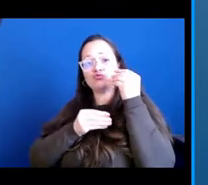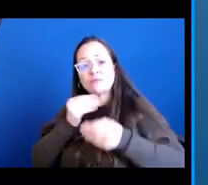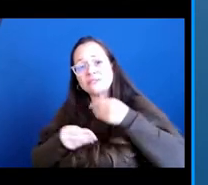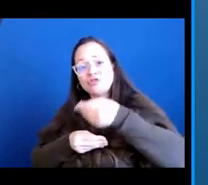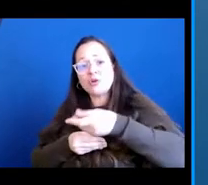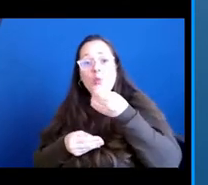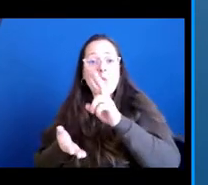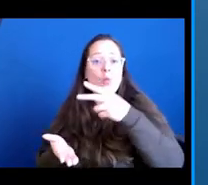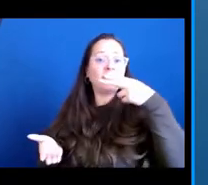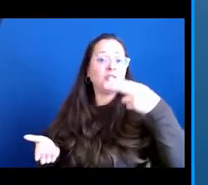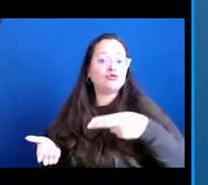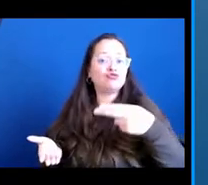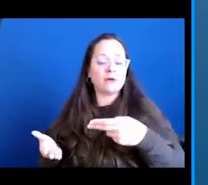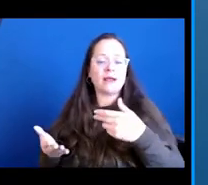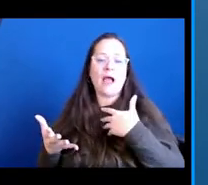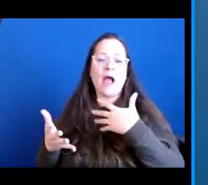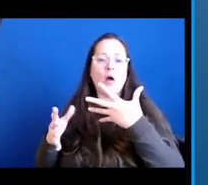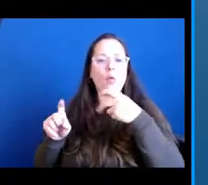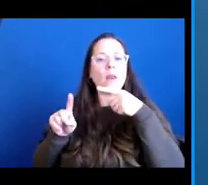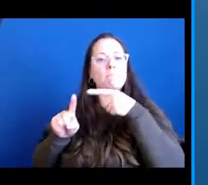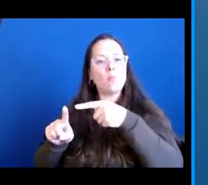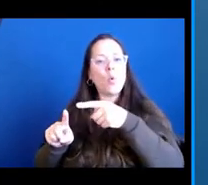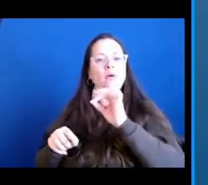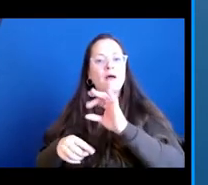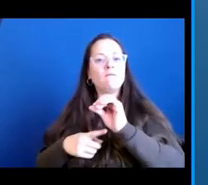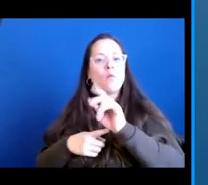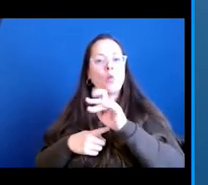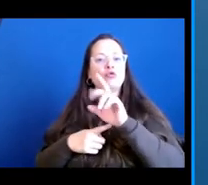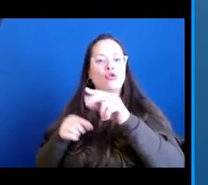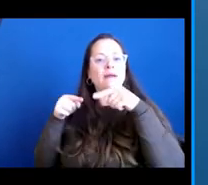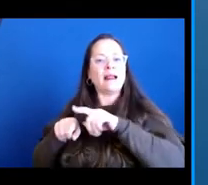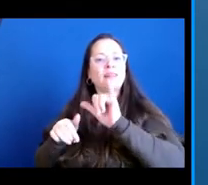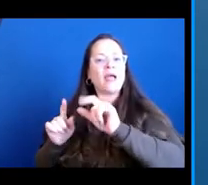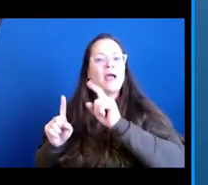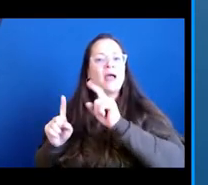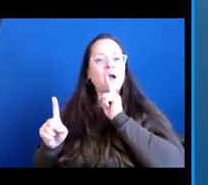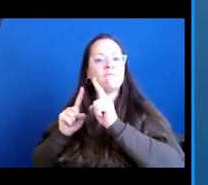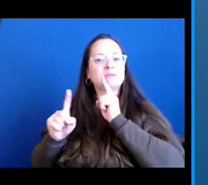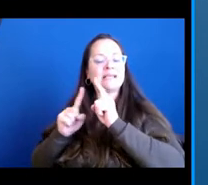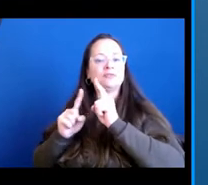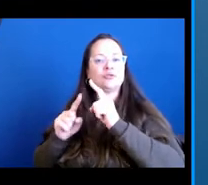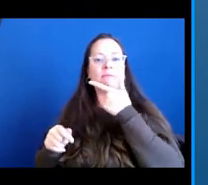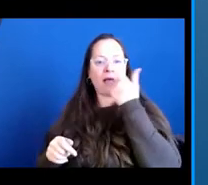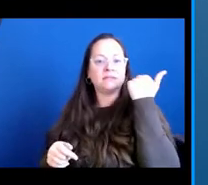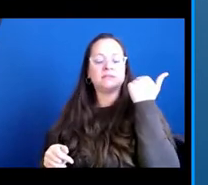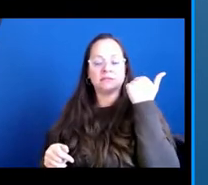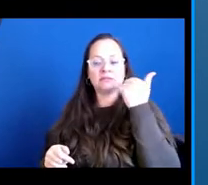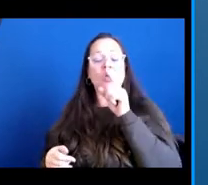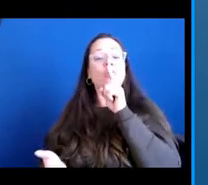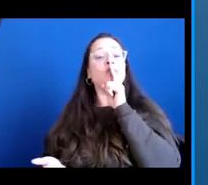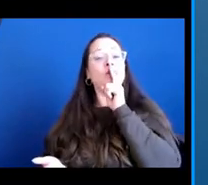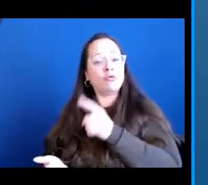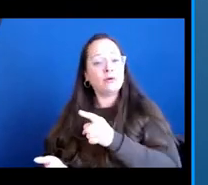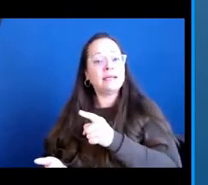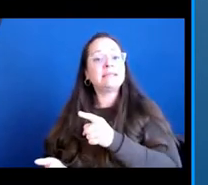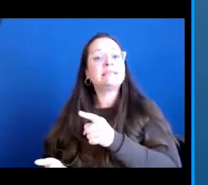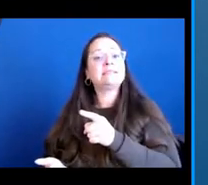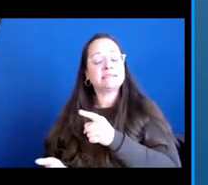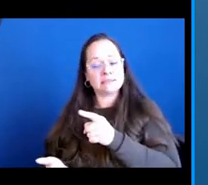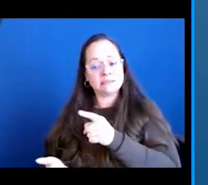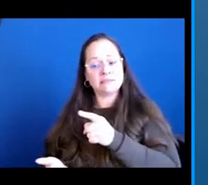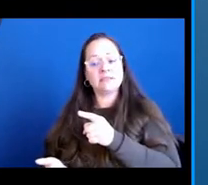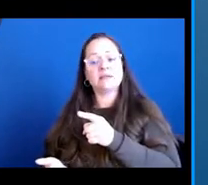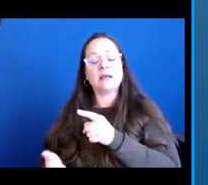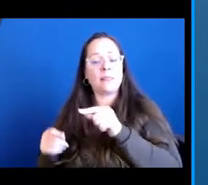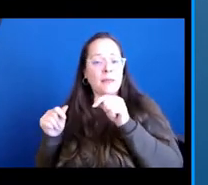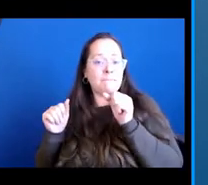conversation because there is the ability for this body to make these decisions and what the president has presented is a moment that we're